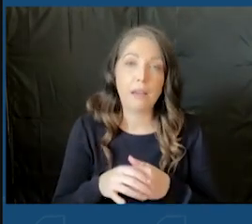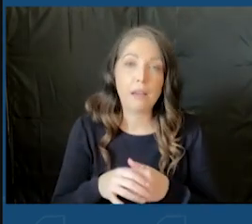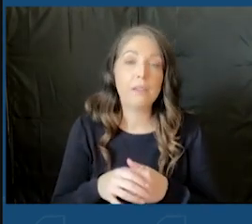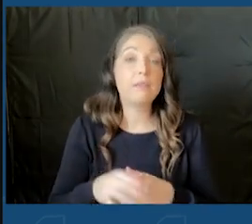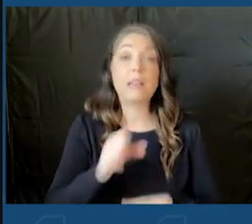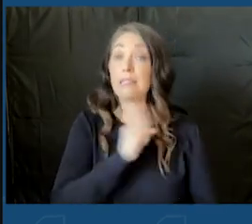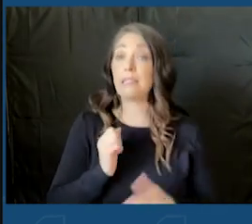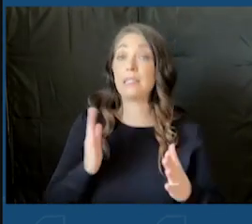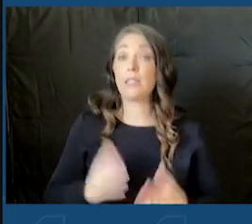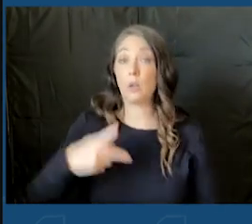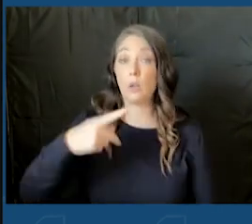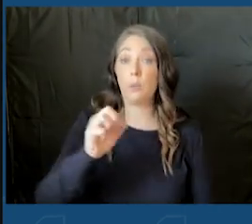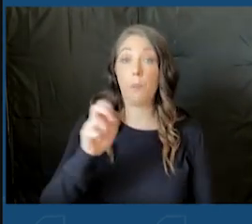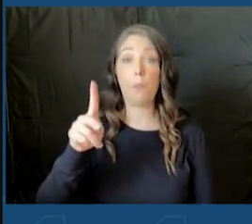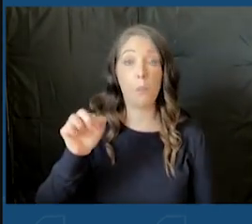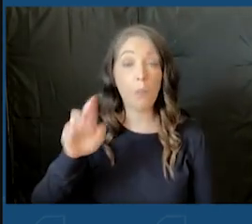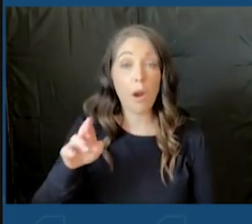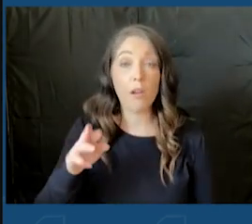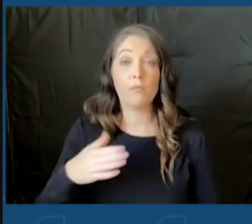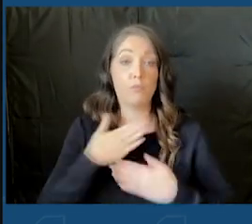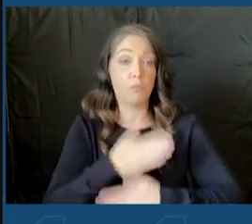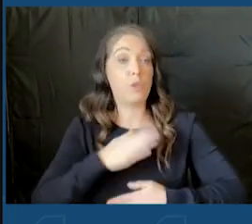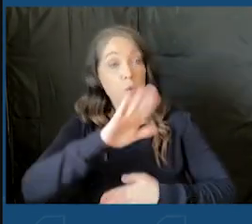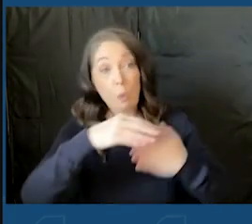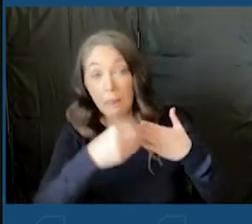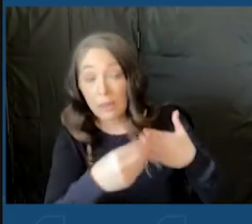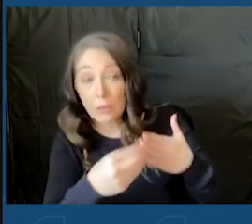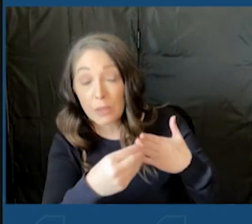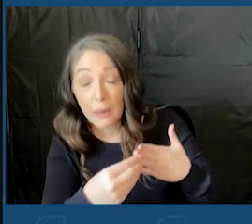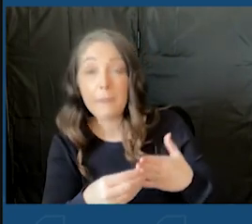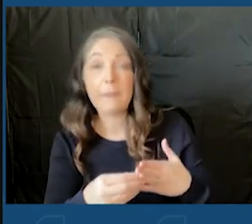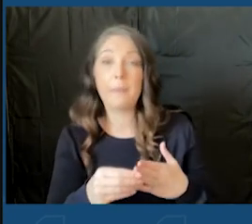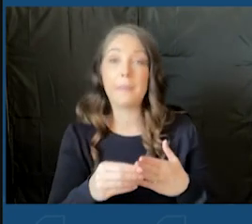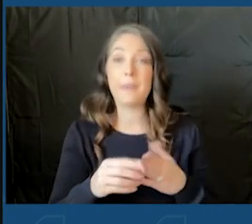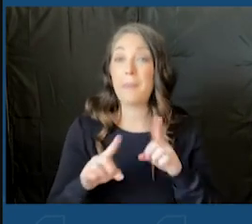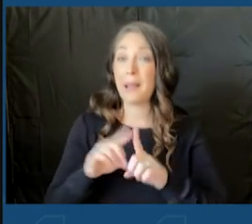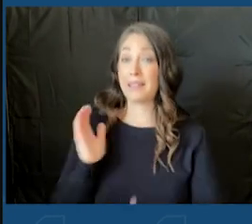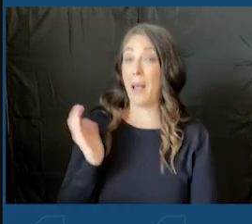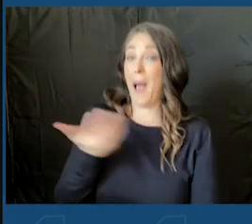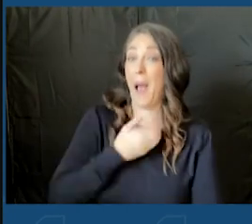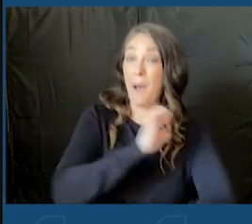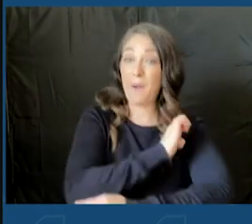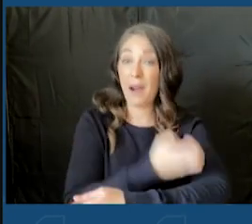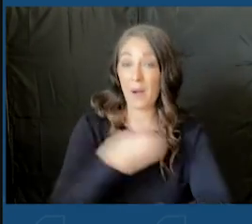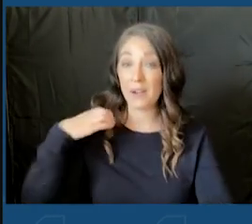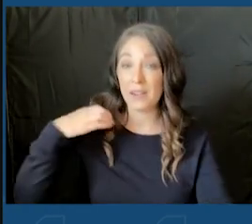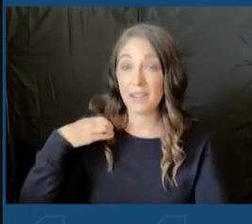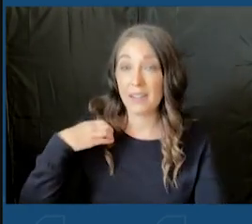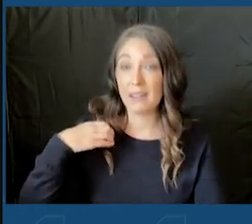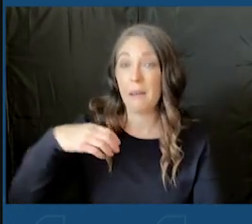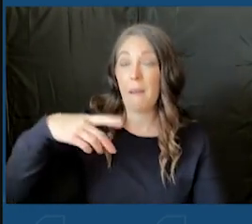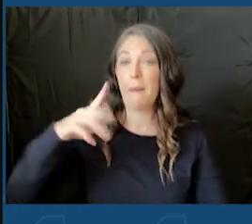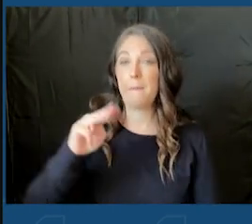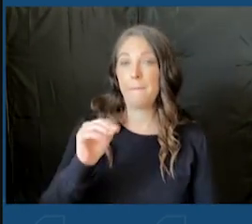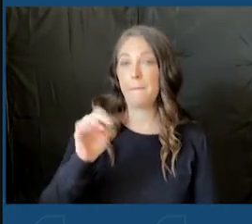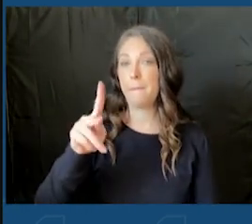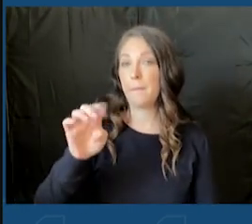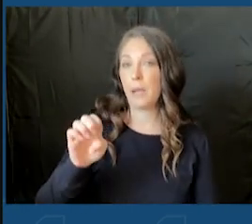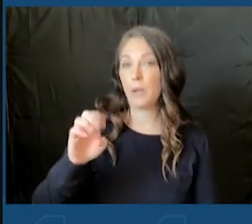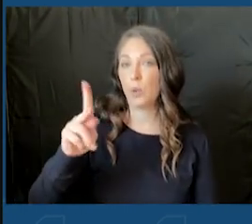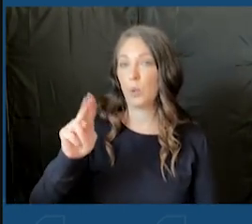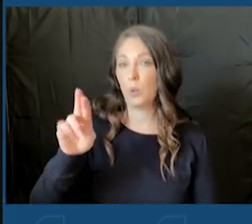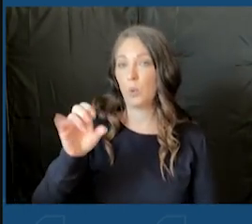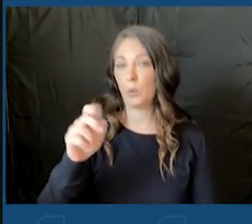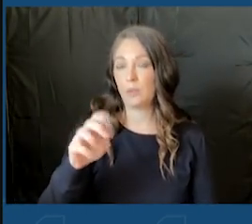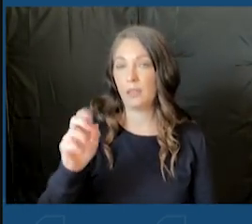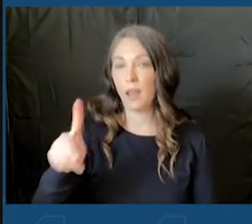Parker, I really appreciate his leadership, as well as our energy chair, Mike Cusick, who has been